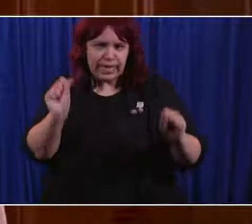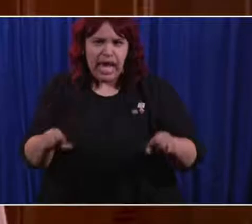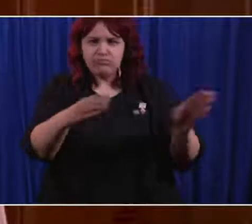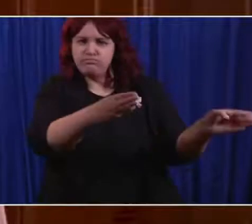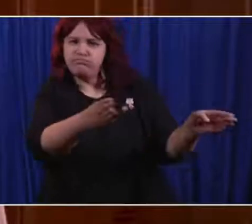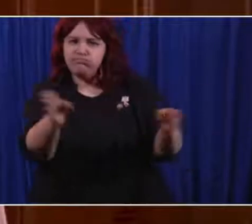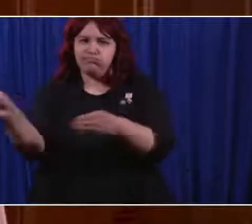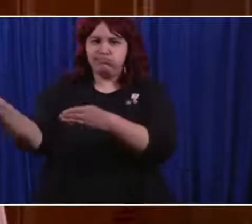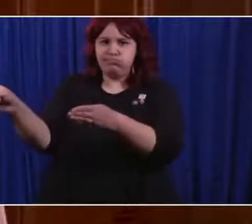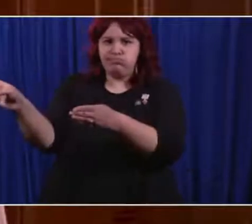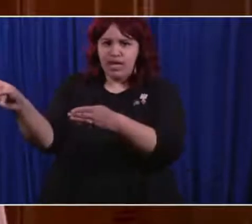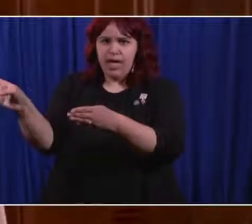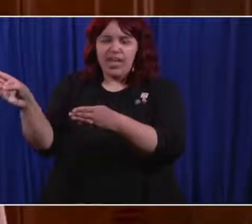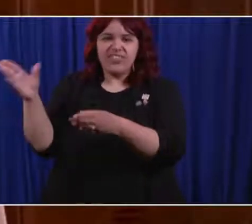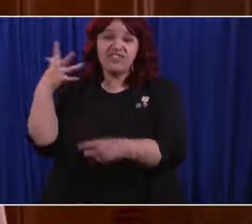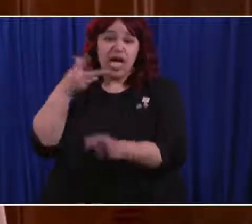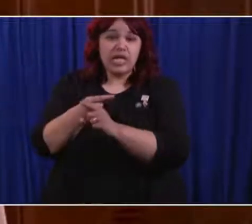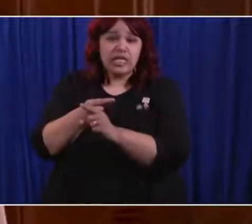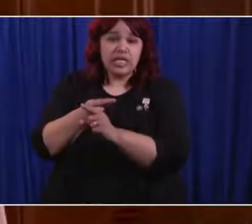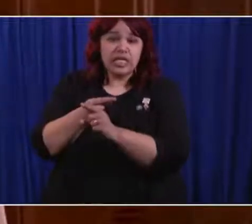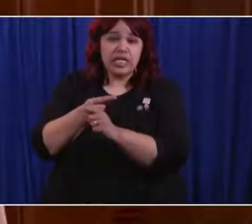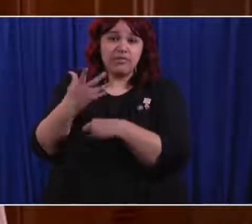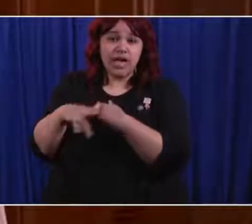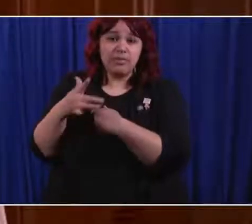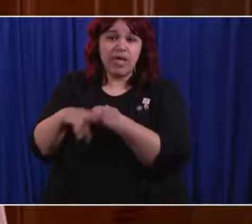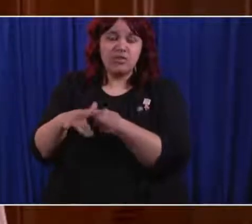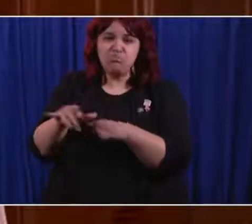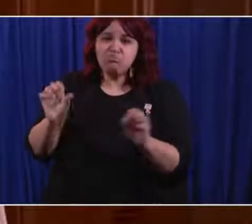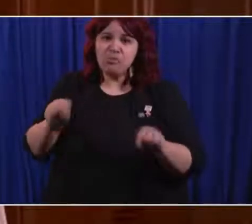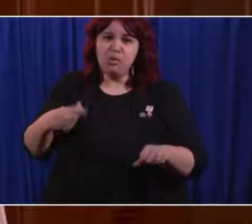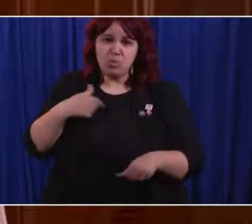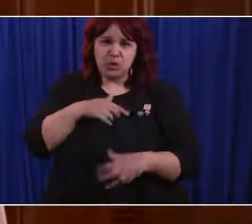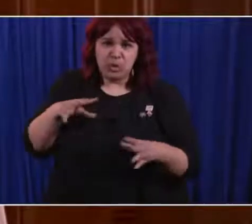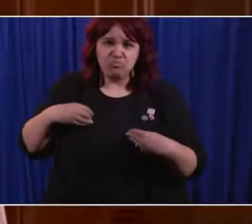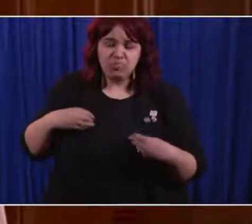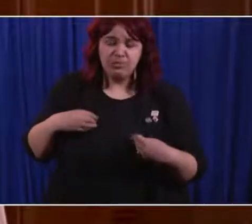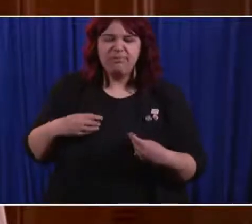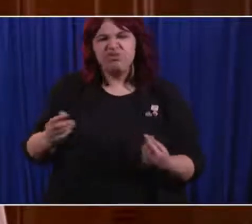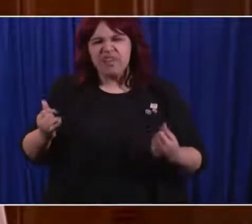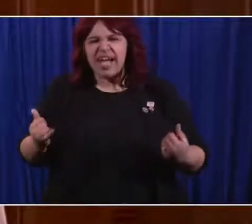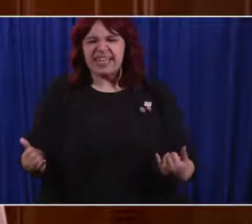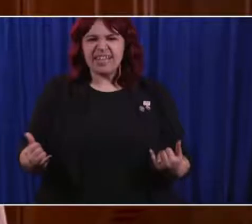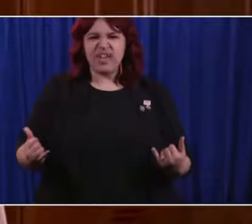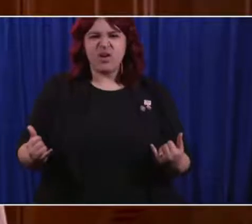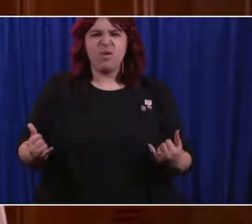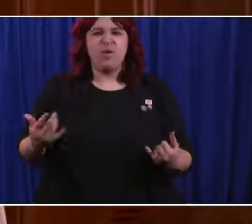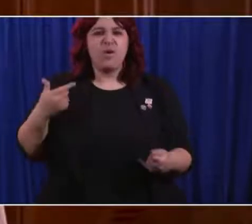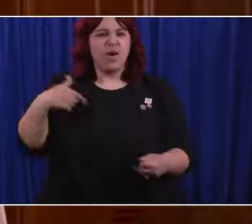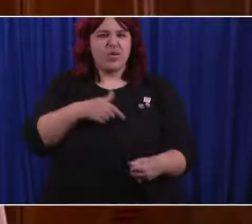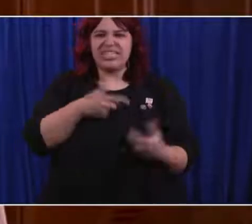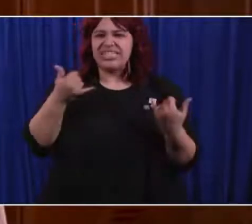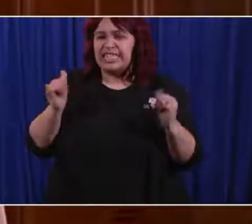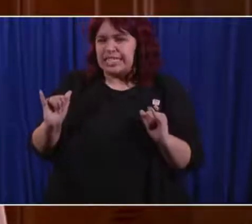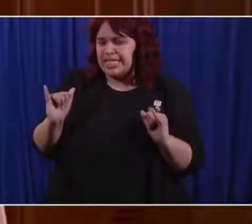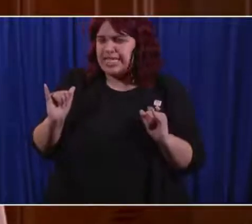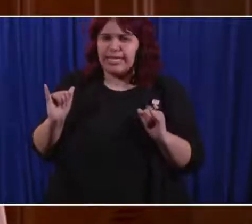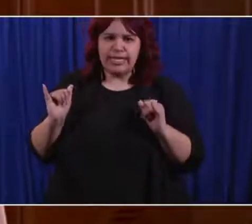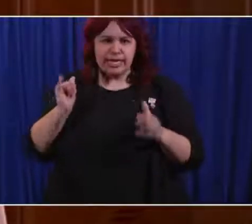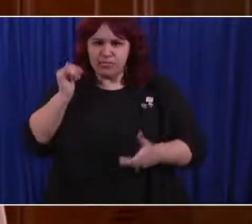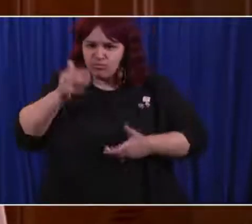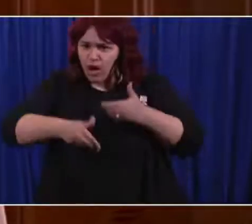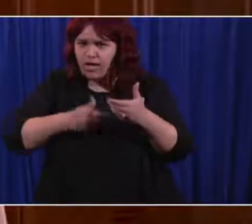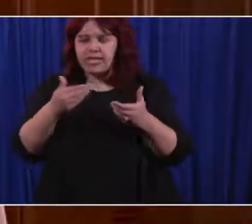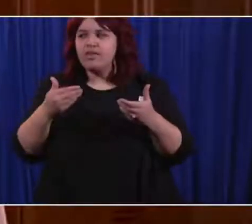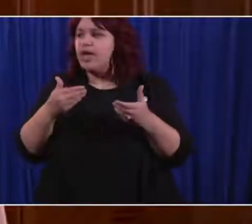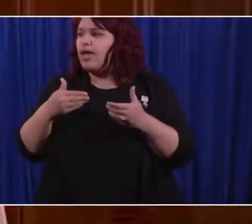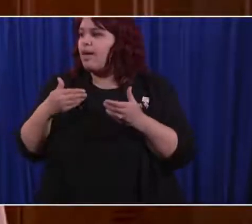it. We are now entering kind of the final phase as far as opening it up. And so,